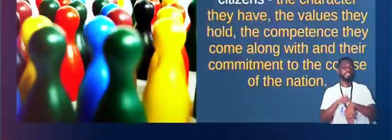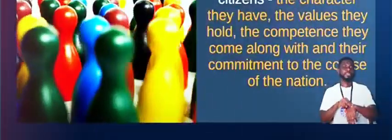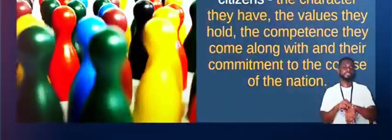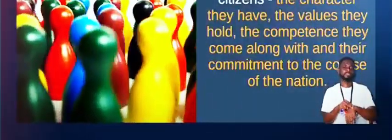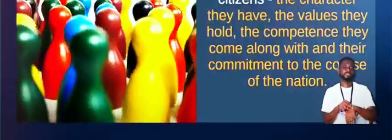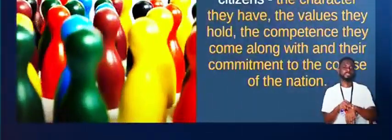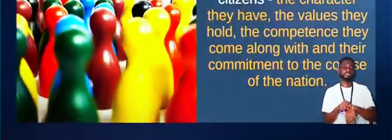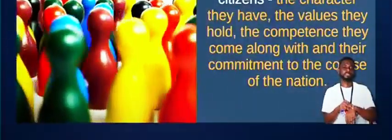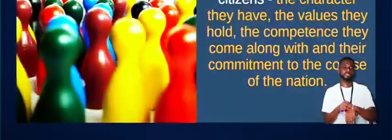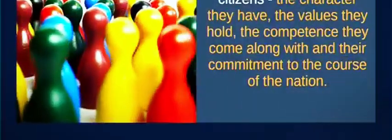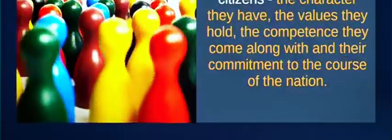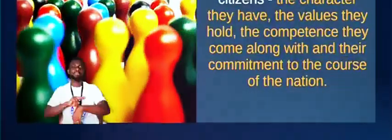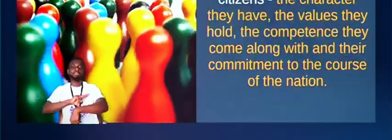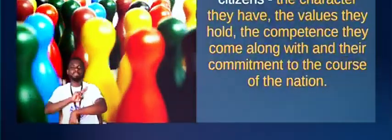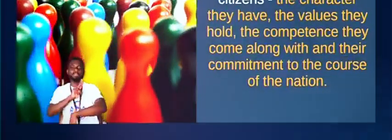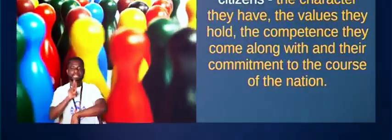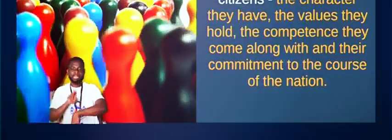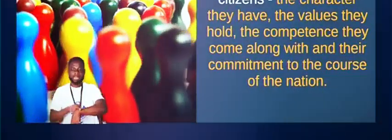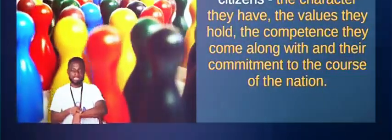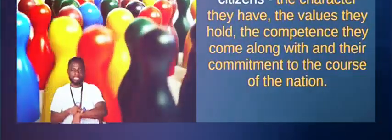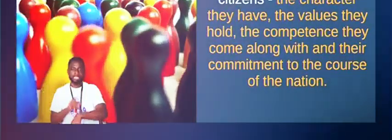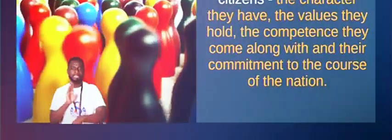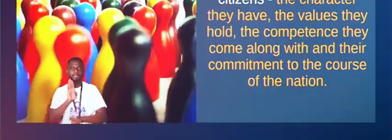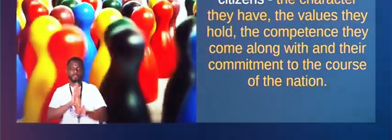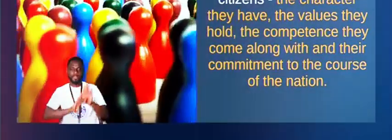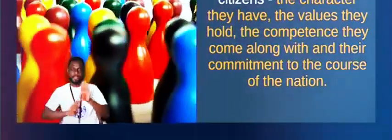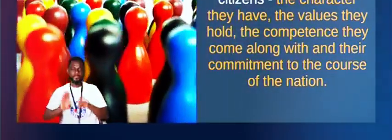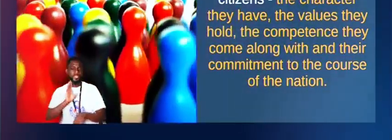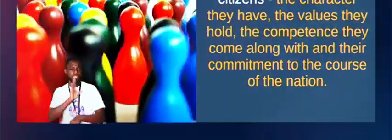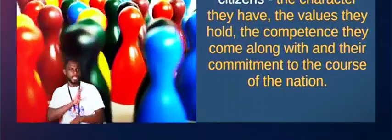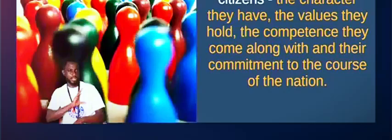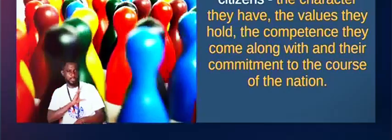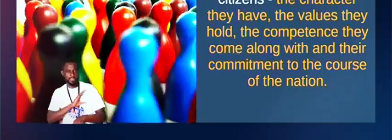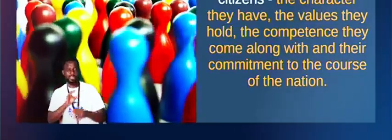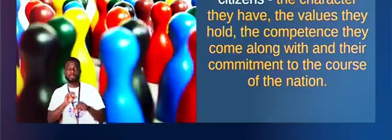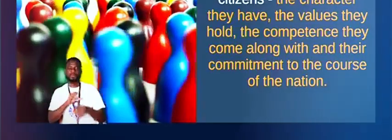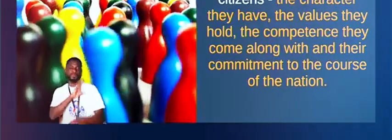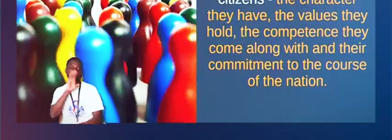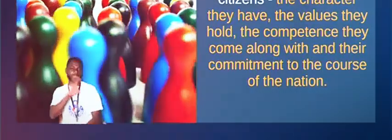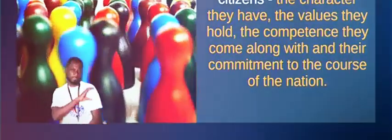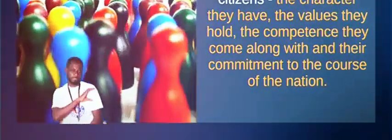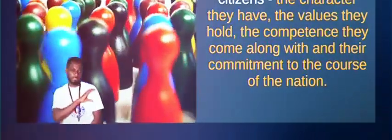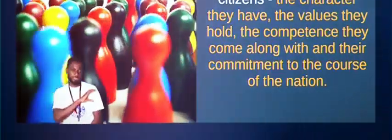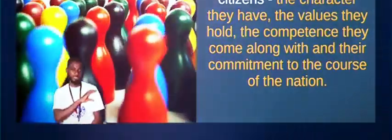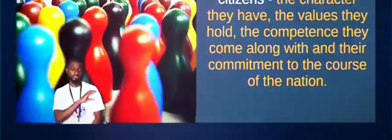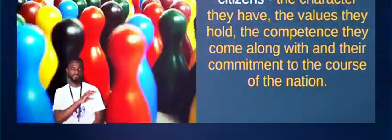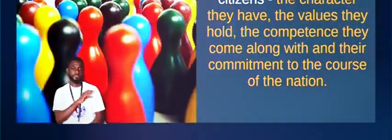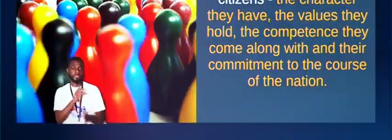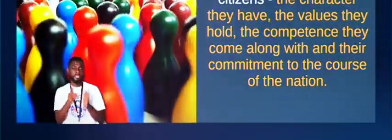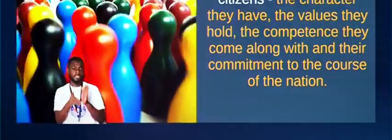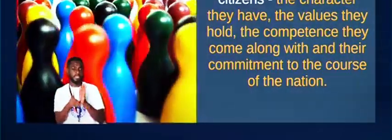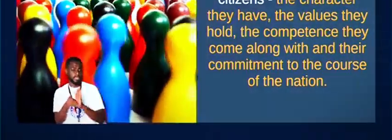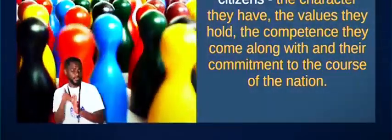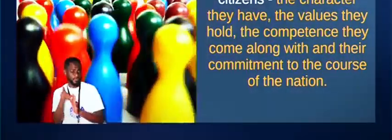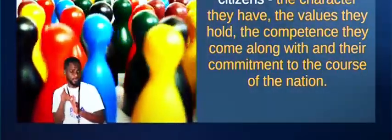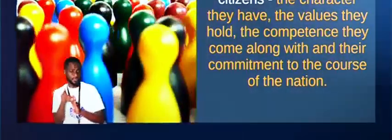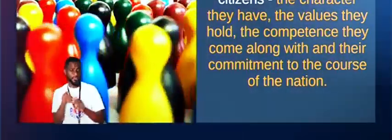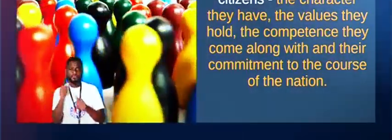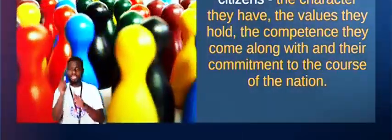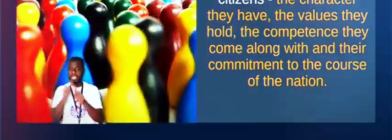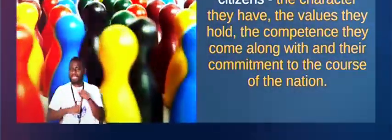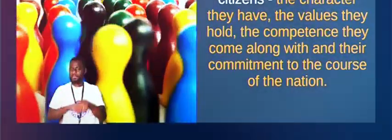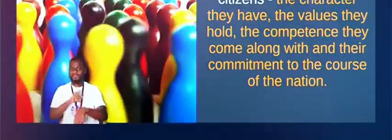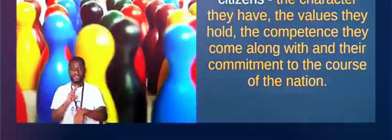is the nature of the citizens. The most important factor in the development of every nation